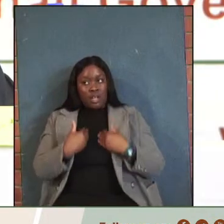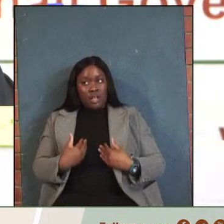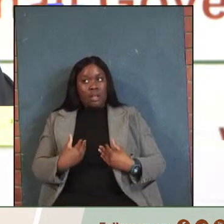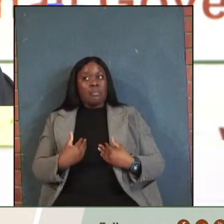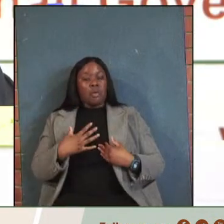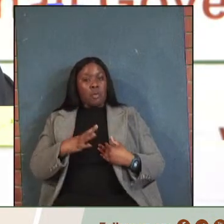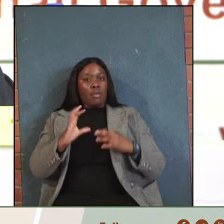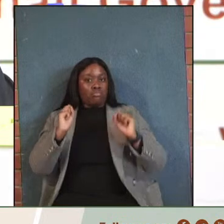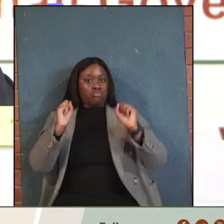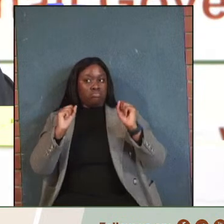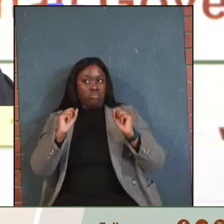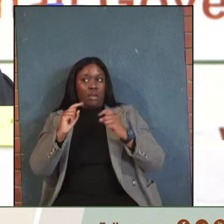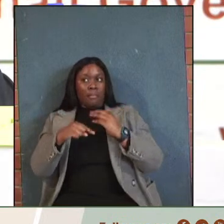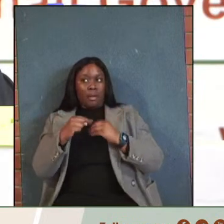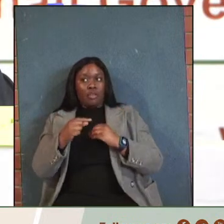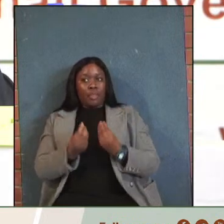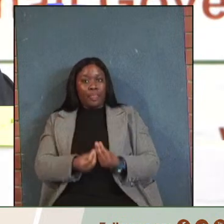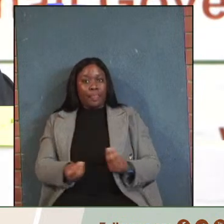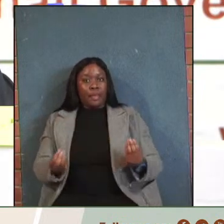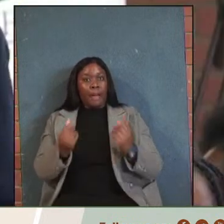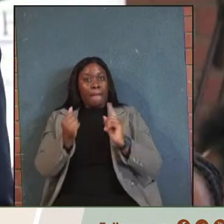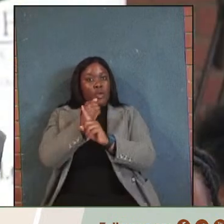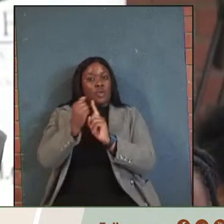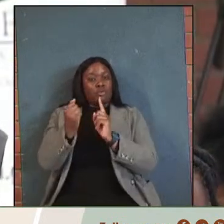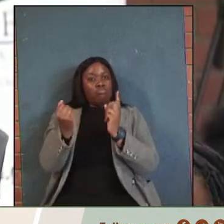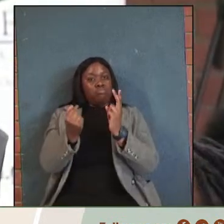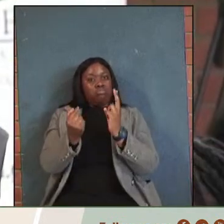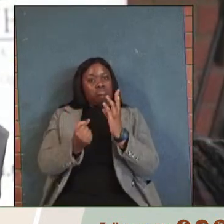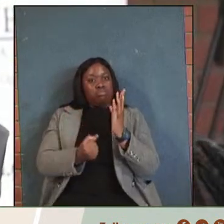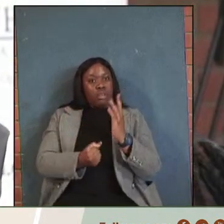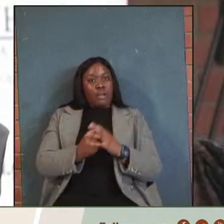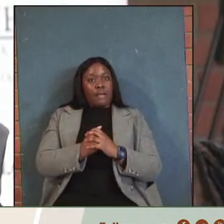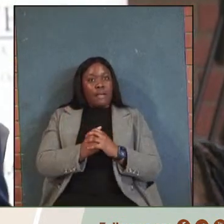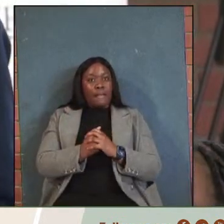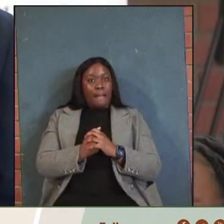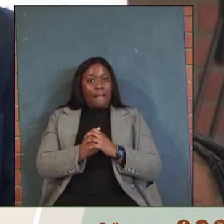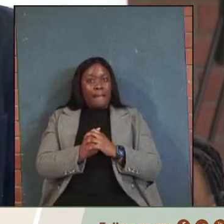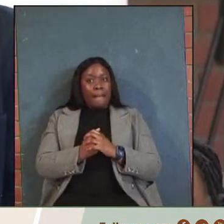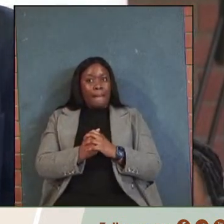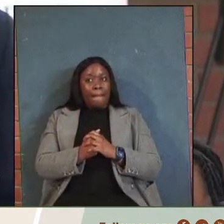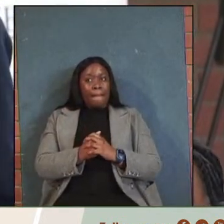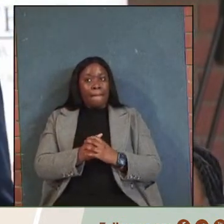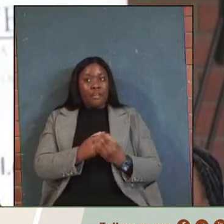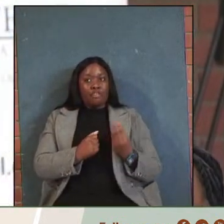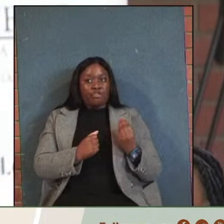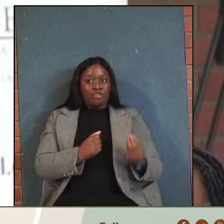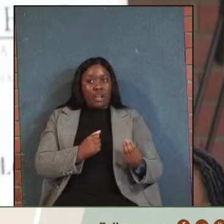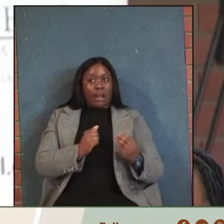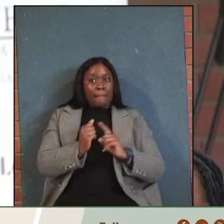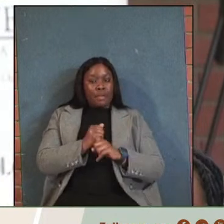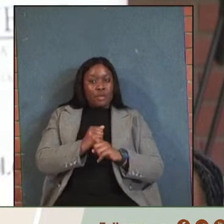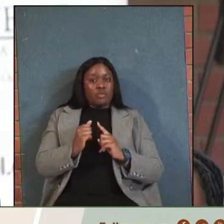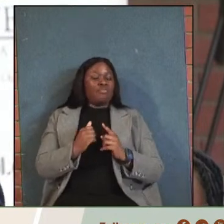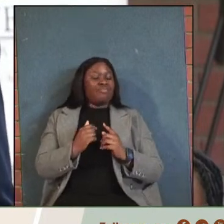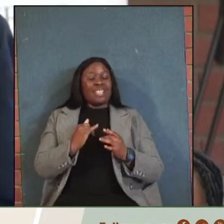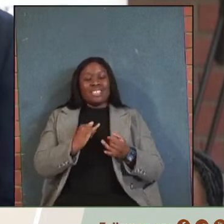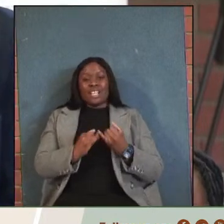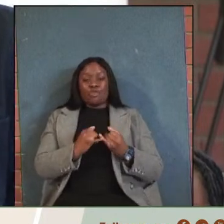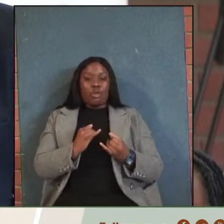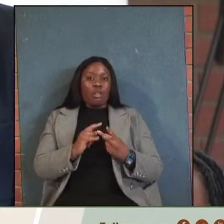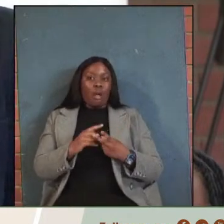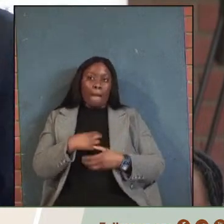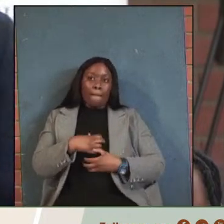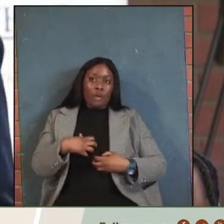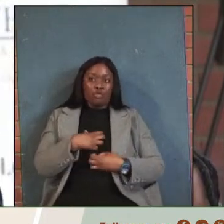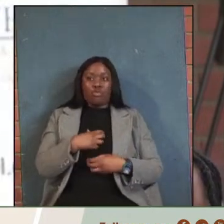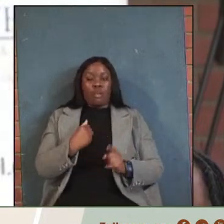abuse children experience and how they get affected daily. Child abuse refers to any emotional, sexual, or physical mistreatment or